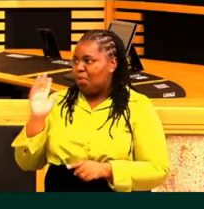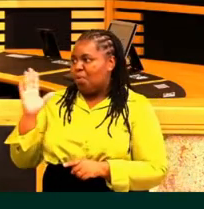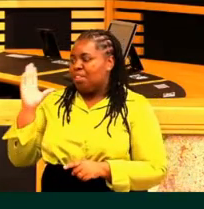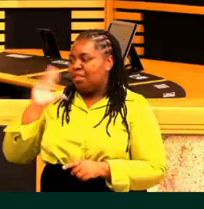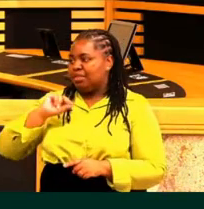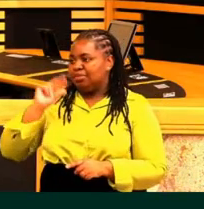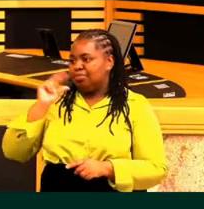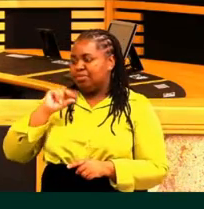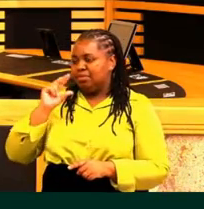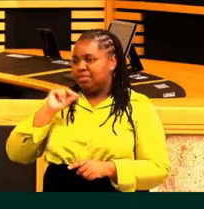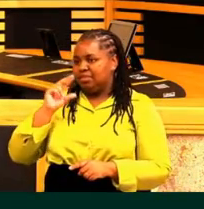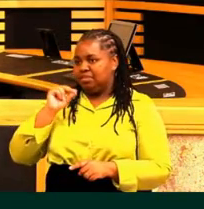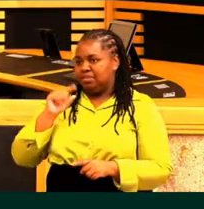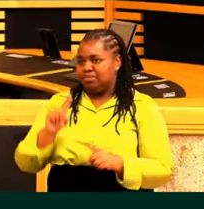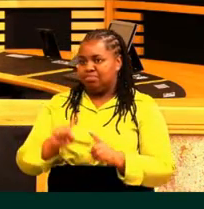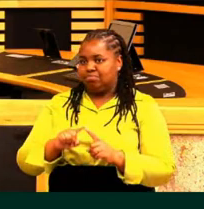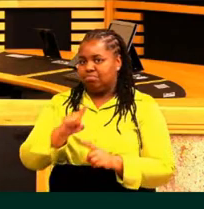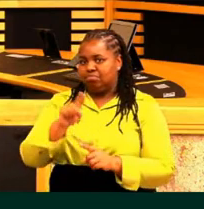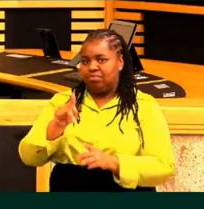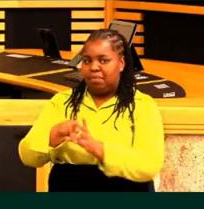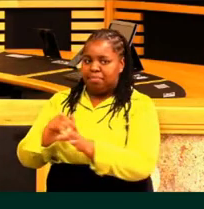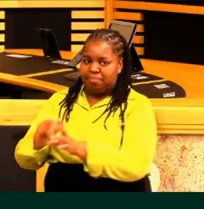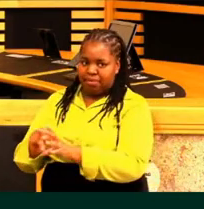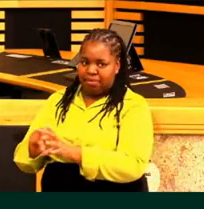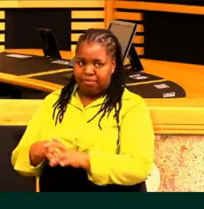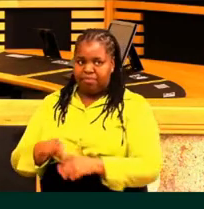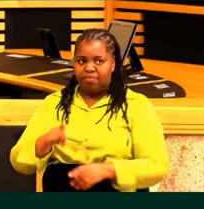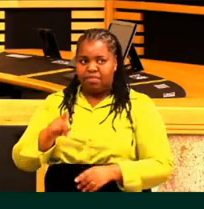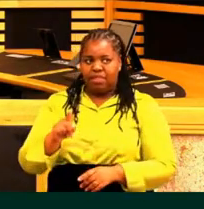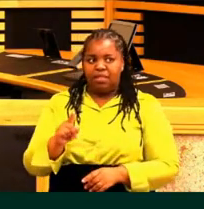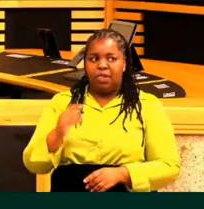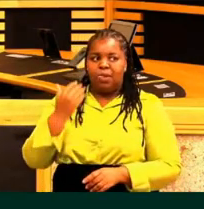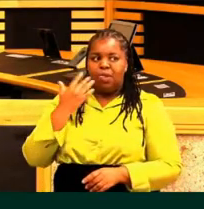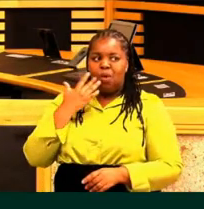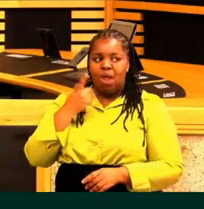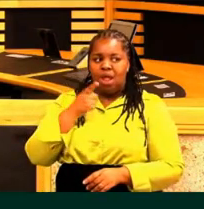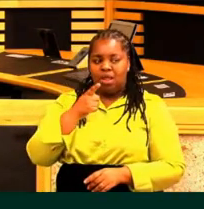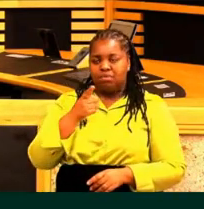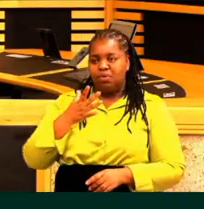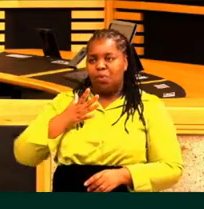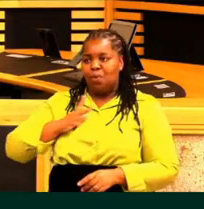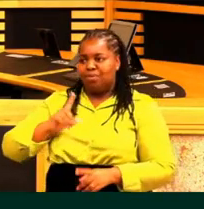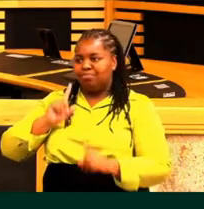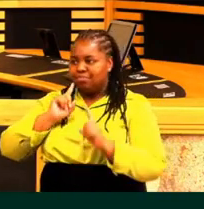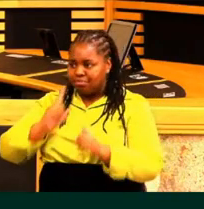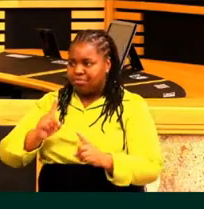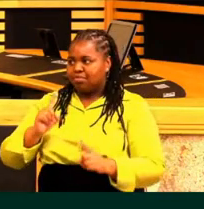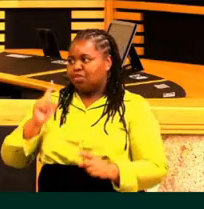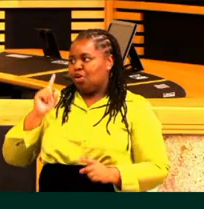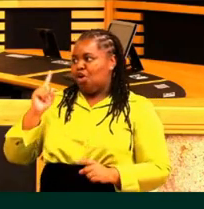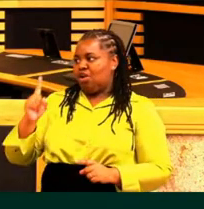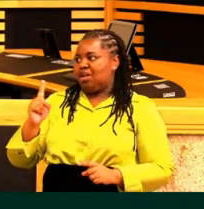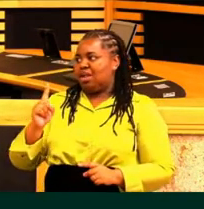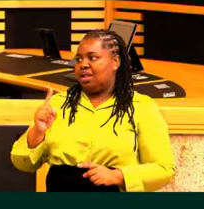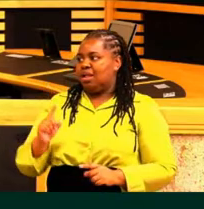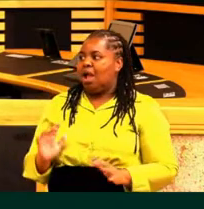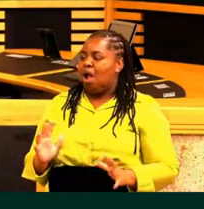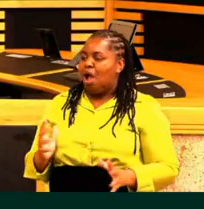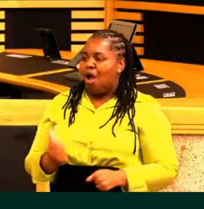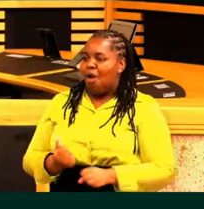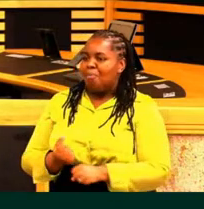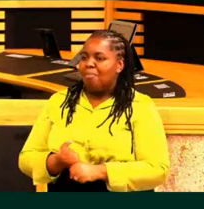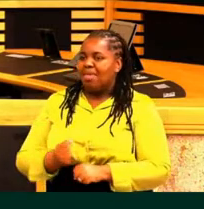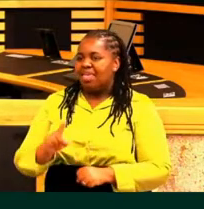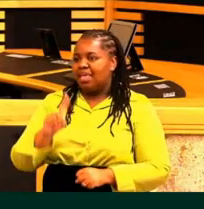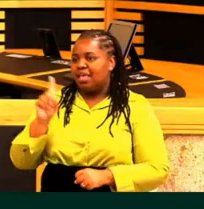the participants that when you make your point of order or you make a question